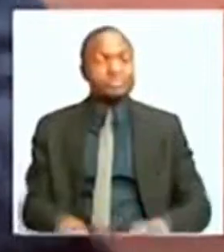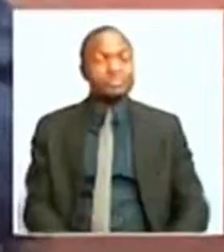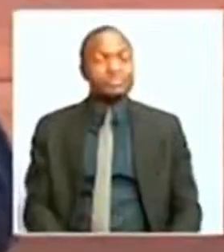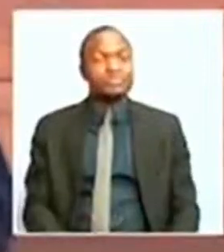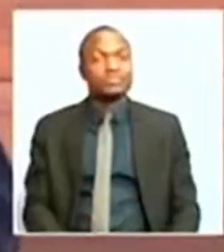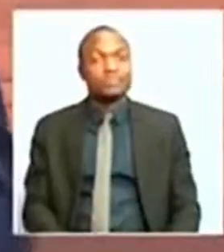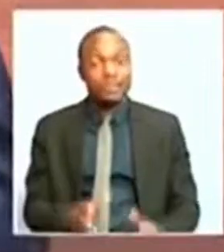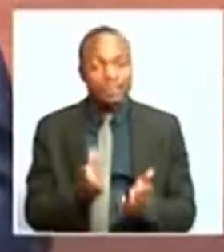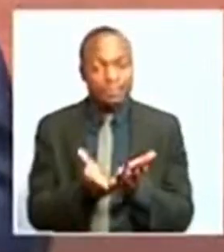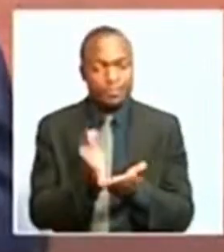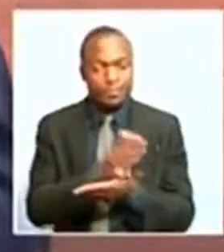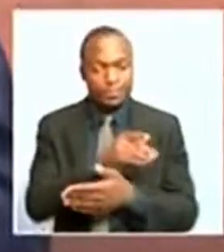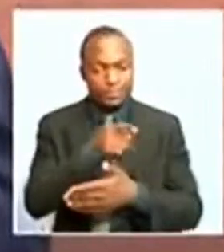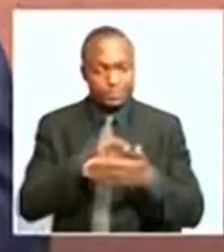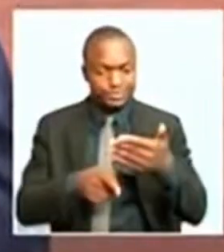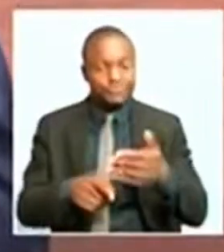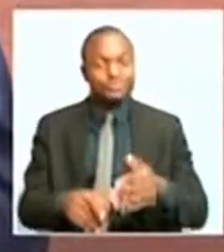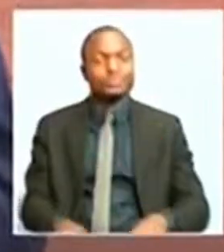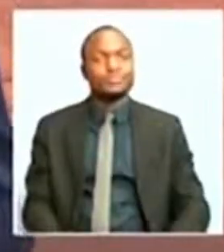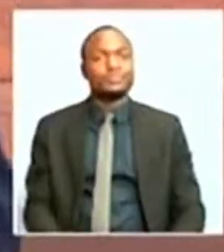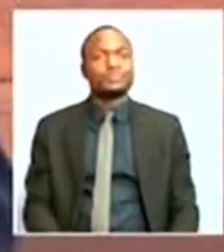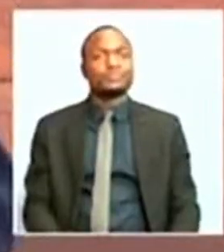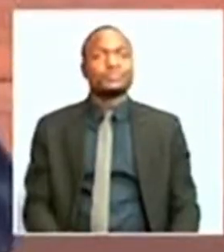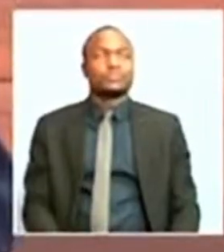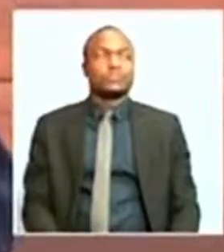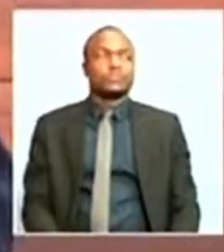that is page what?